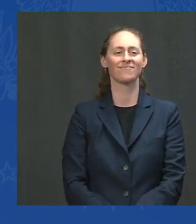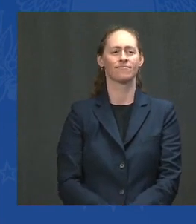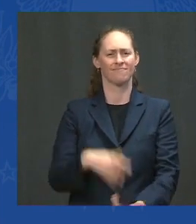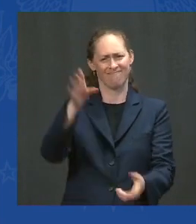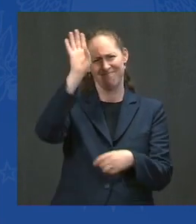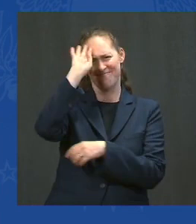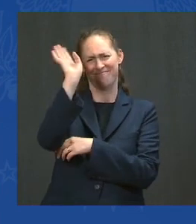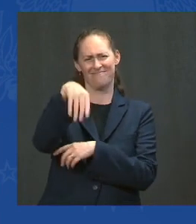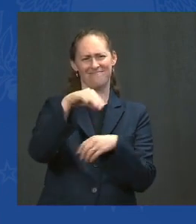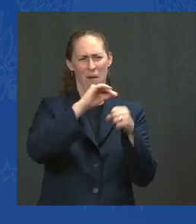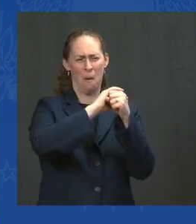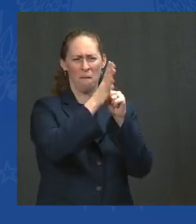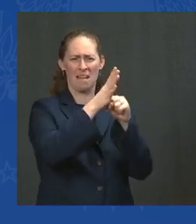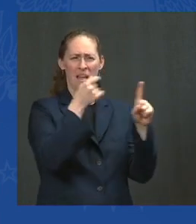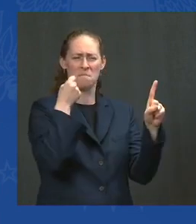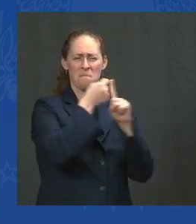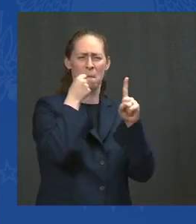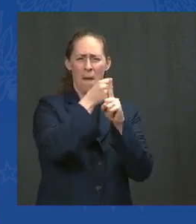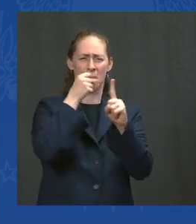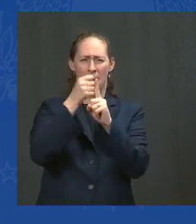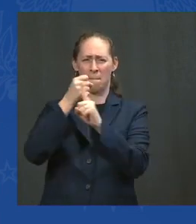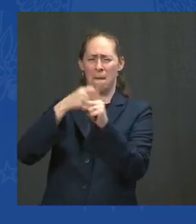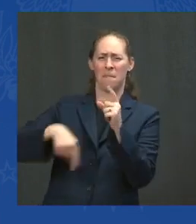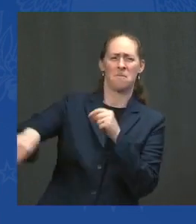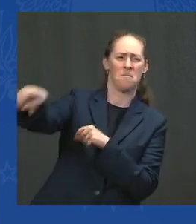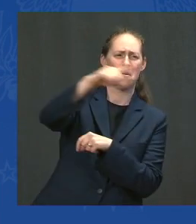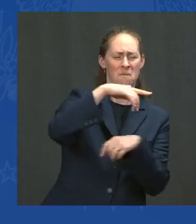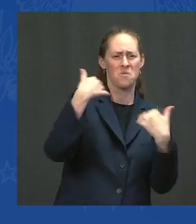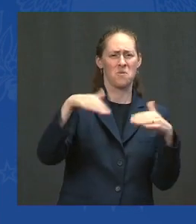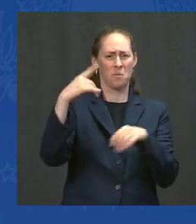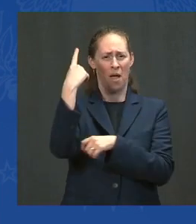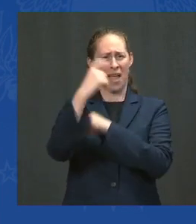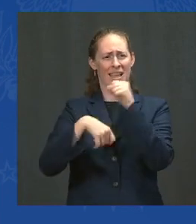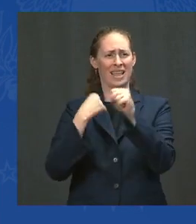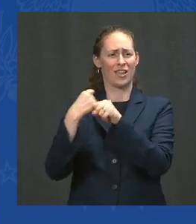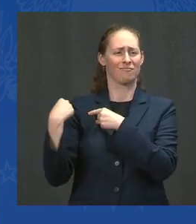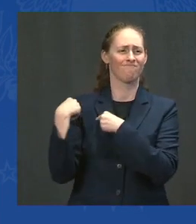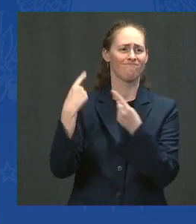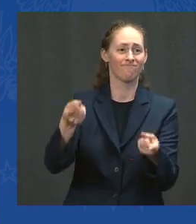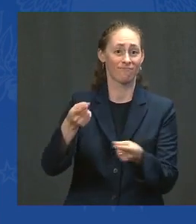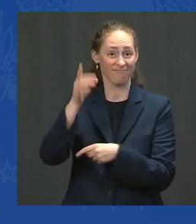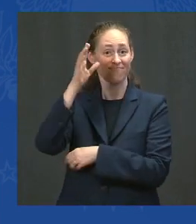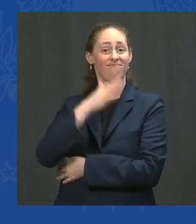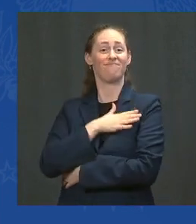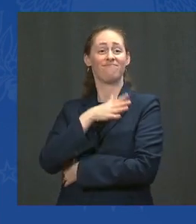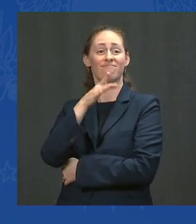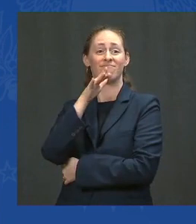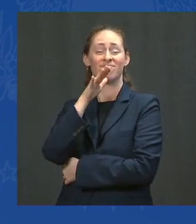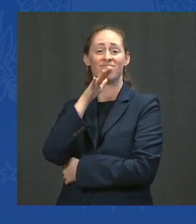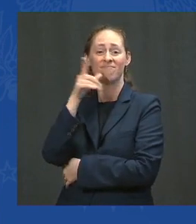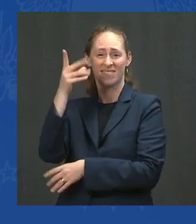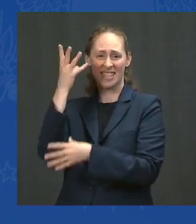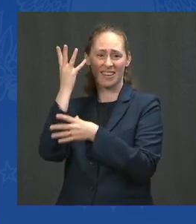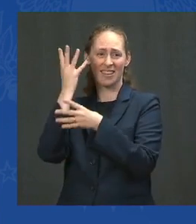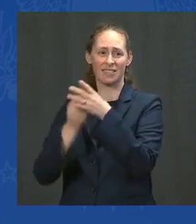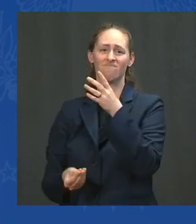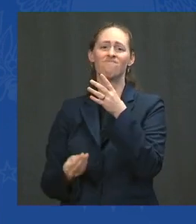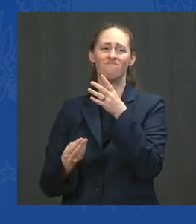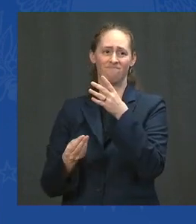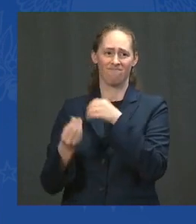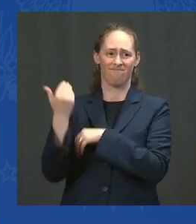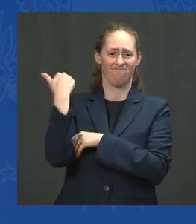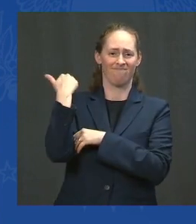year. I lost my mother during the initial lockdowns last year, but I know she would be so proud of me up here today.